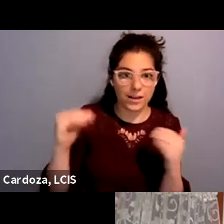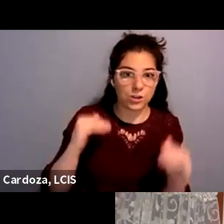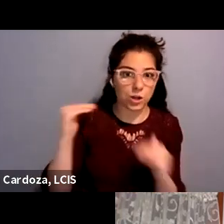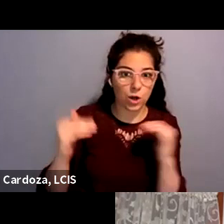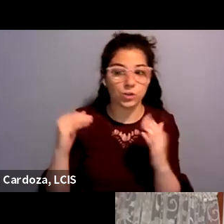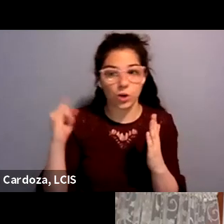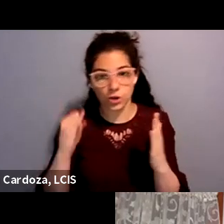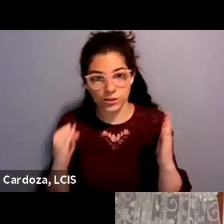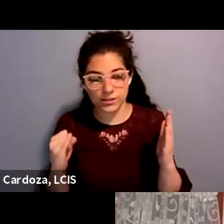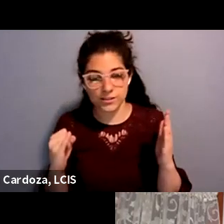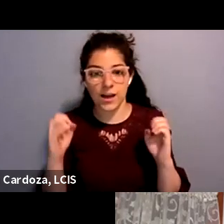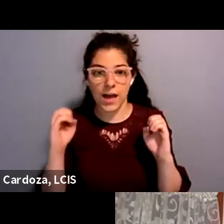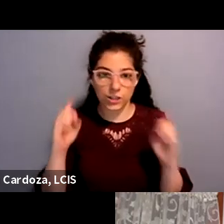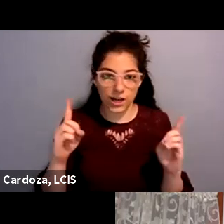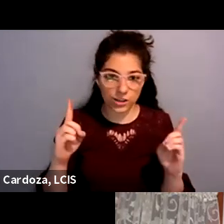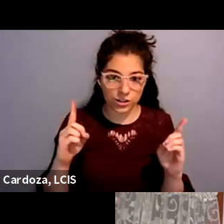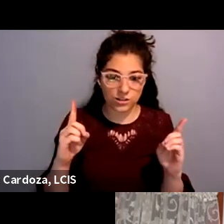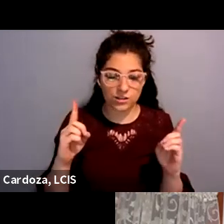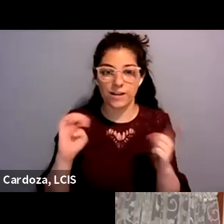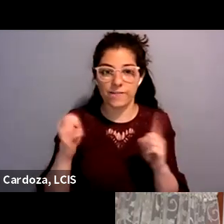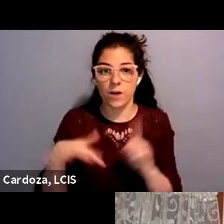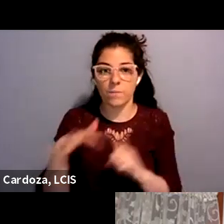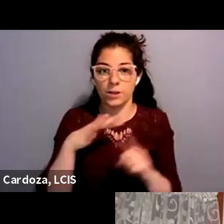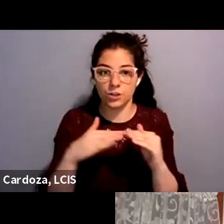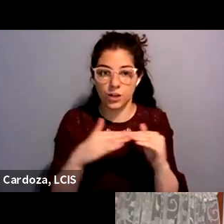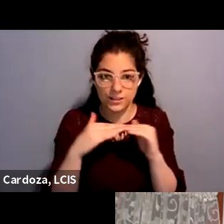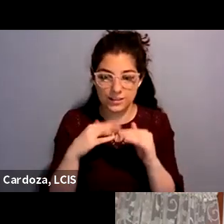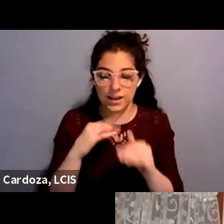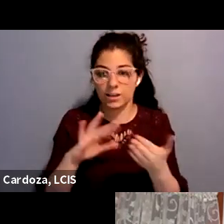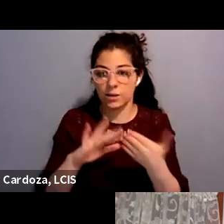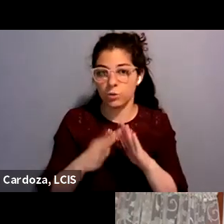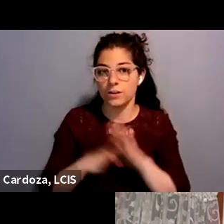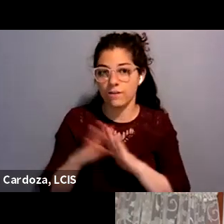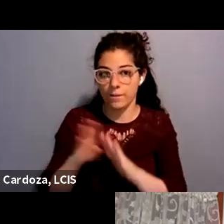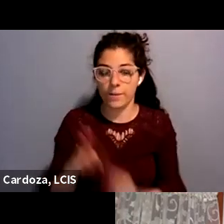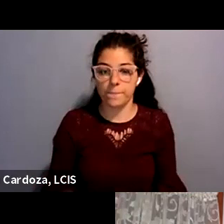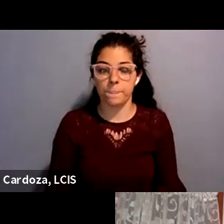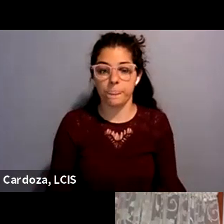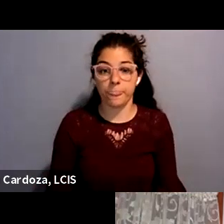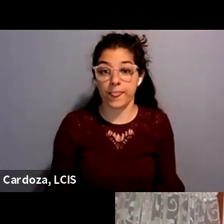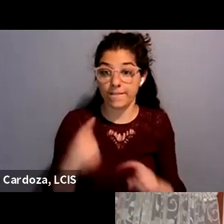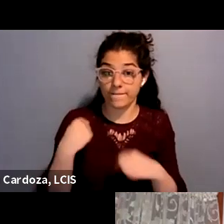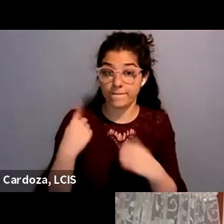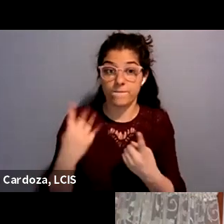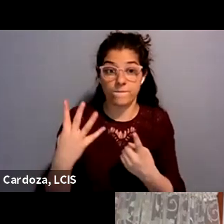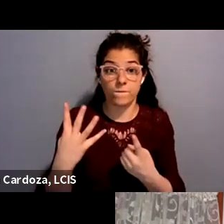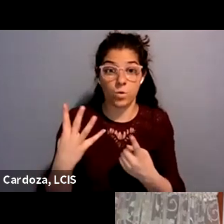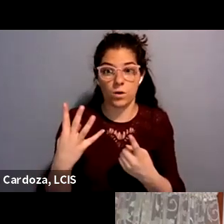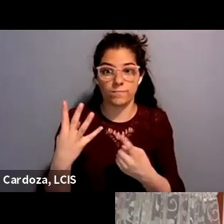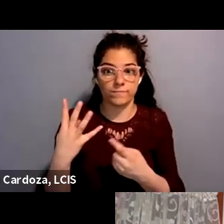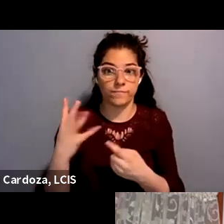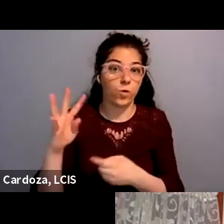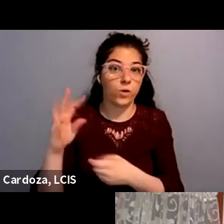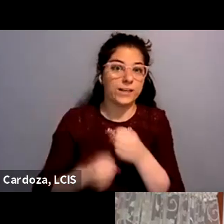arts, education, environmental justice, and community development. For nearly four decades, El Puente has accomplished